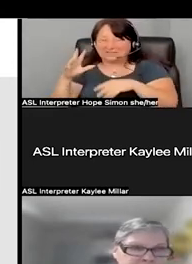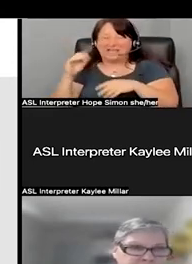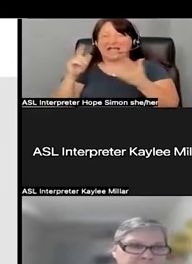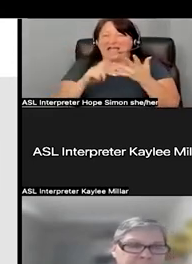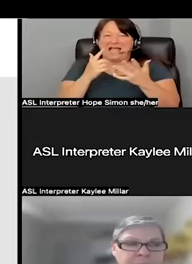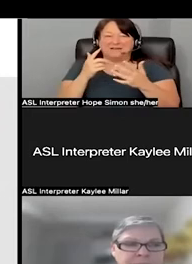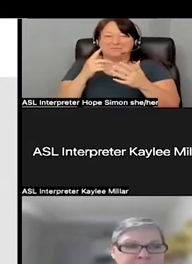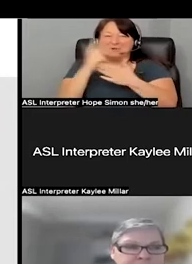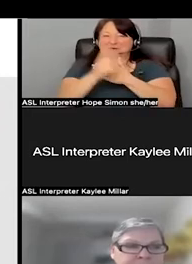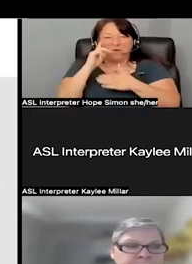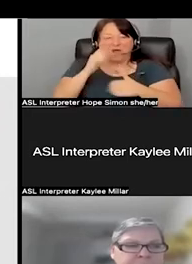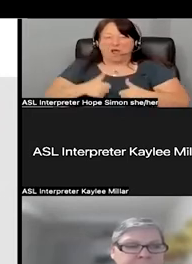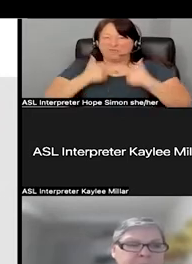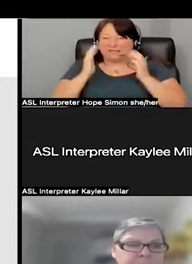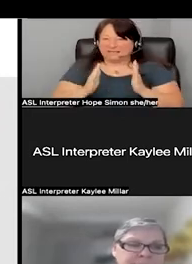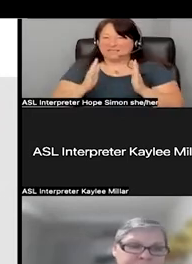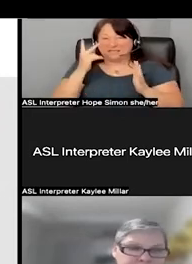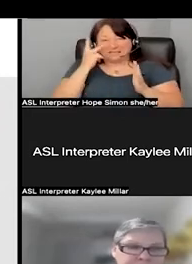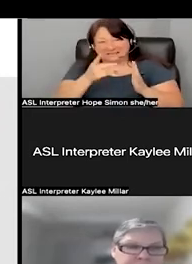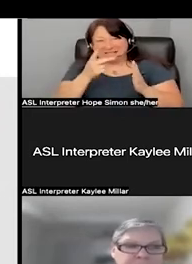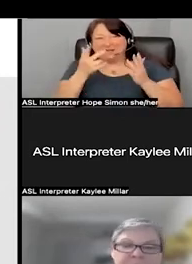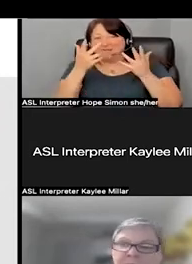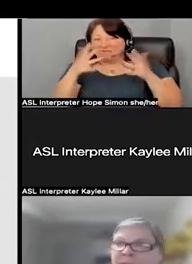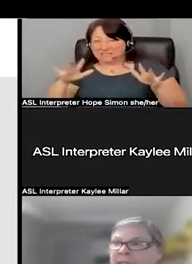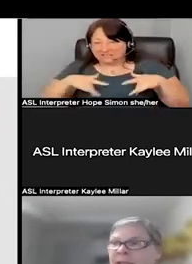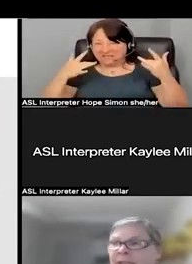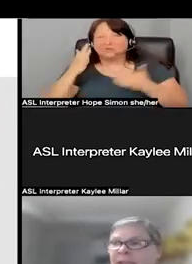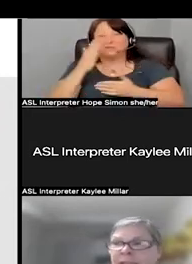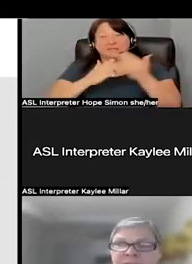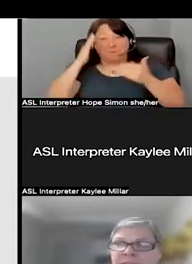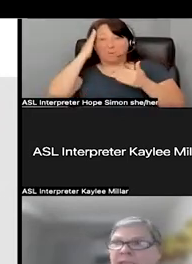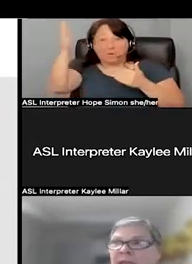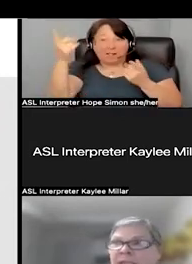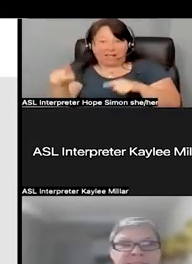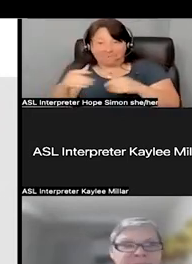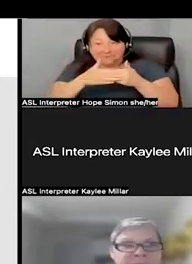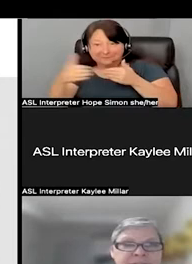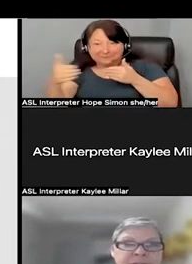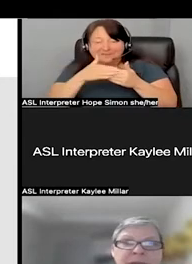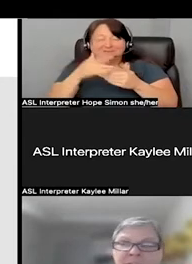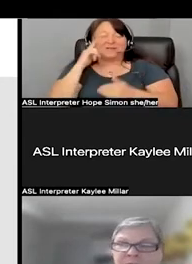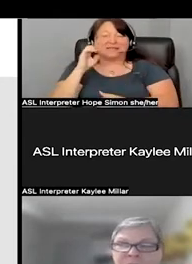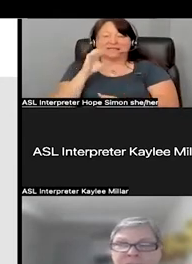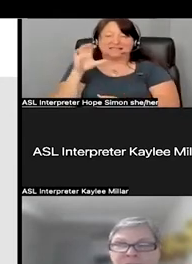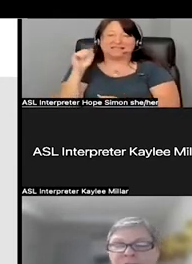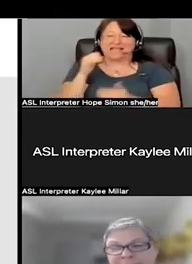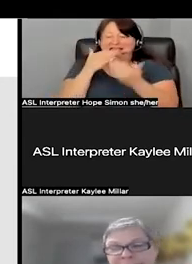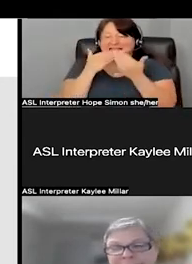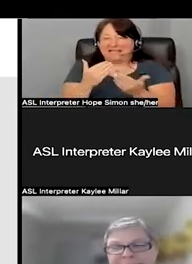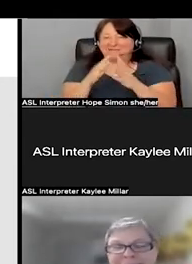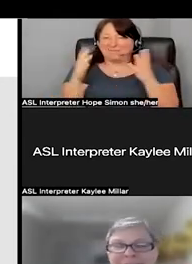can see those that have either been completed or that are currently scheduled. So again, I thank the ECA very much for